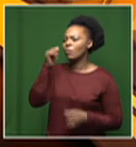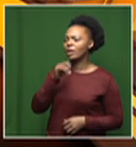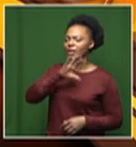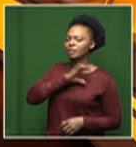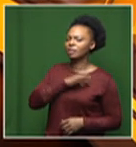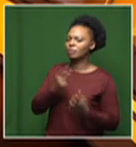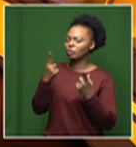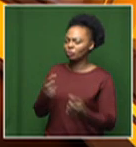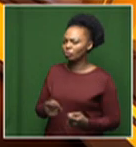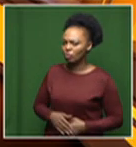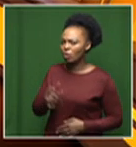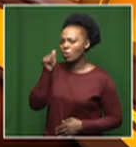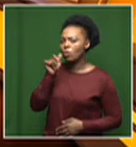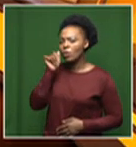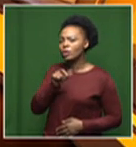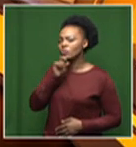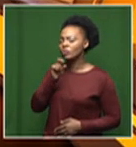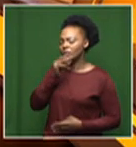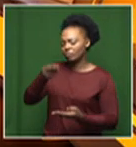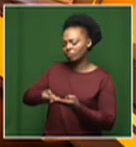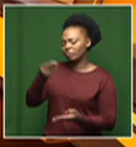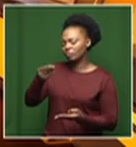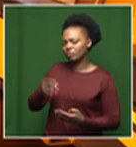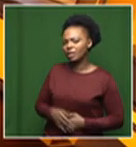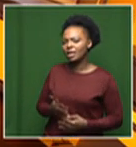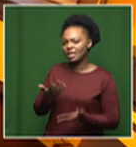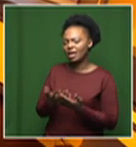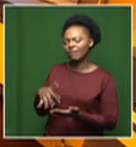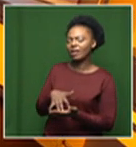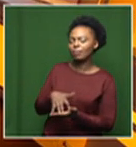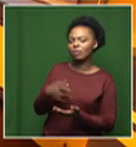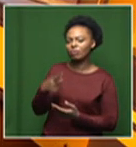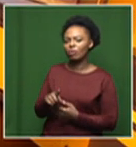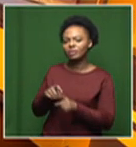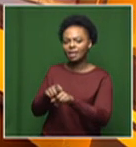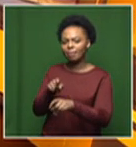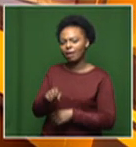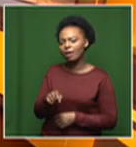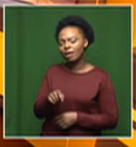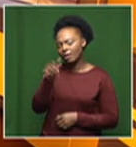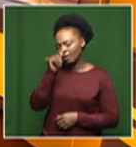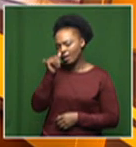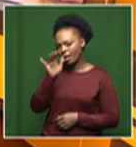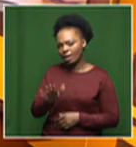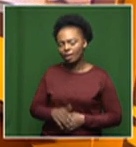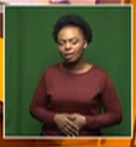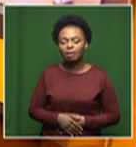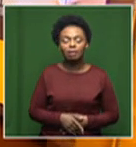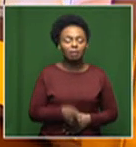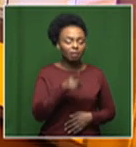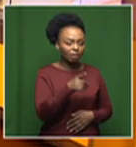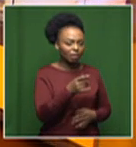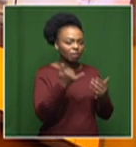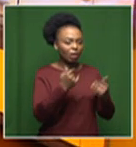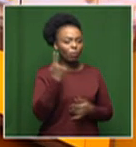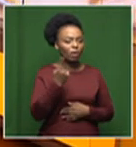method that may make them vulnerable to cyber criminals? Well, from all of the research so far, this is probably one